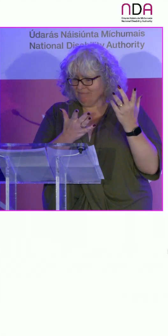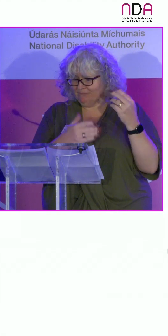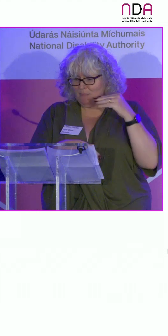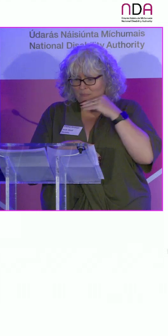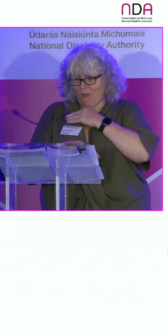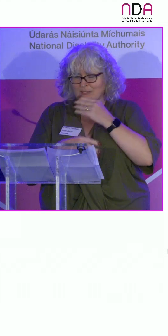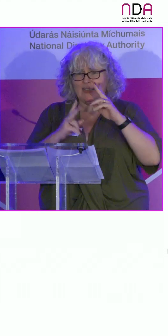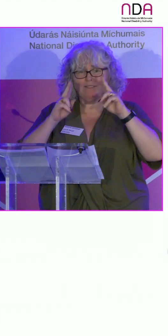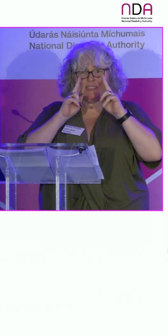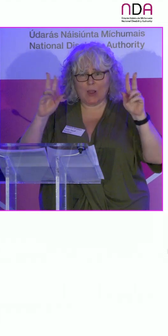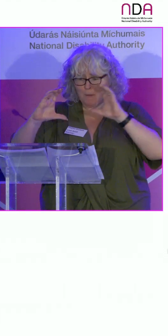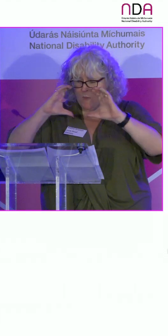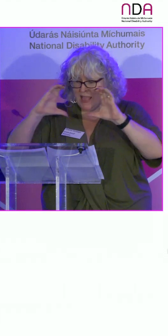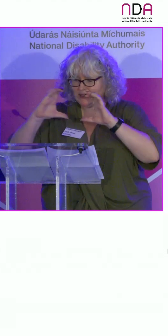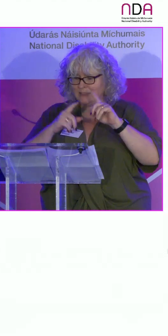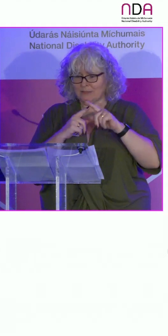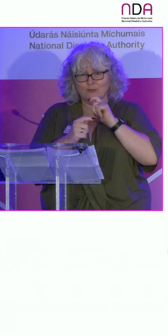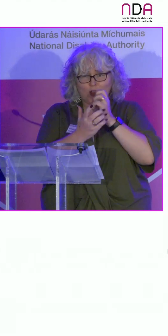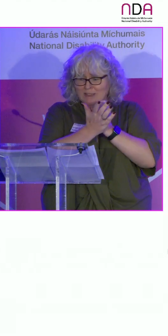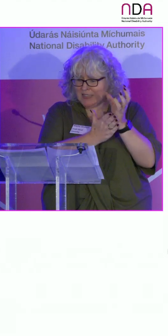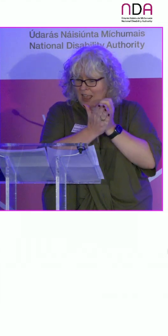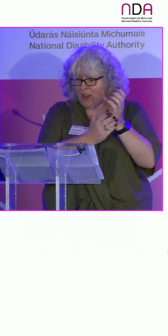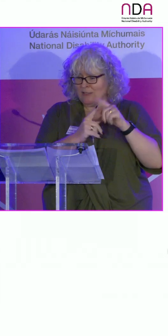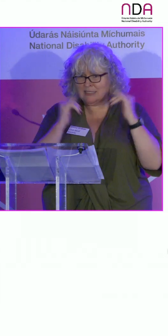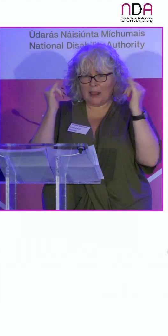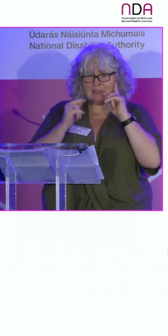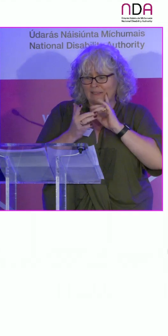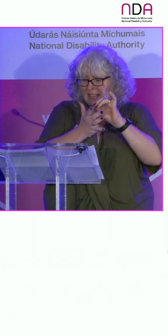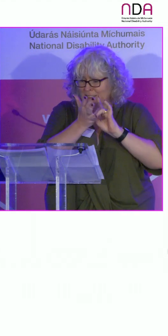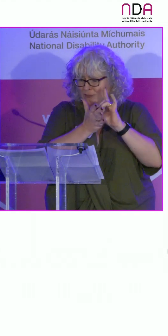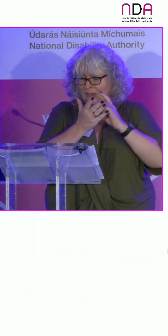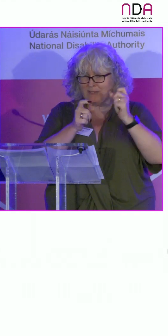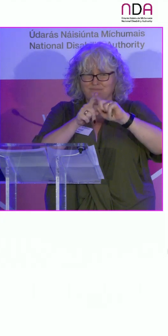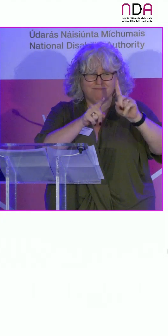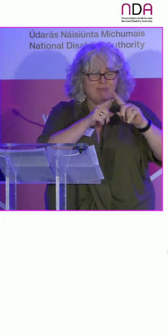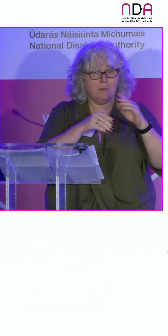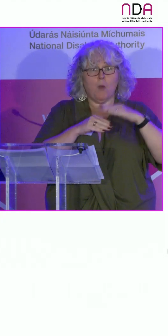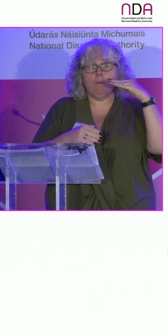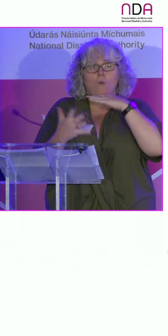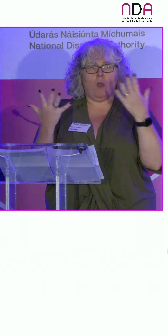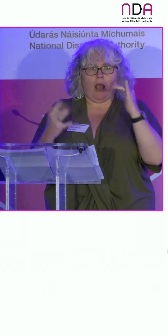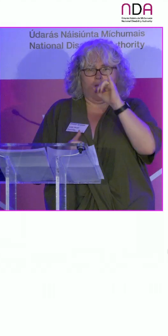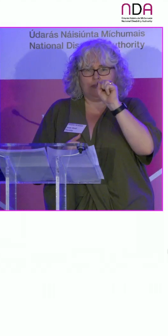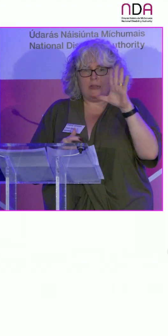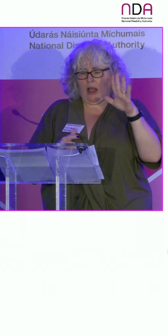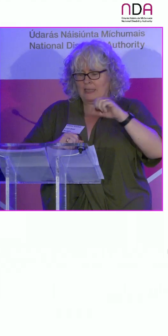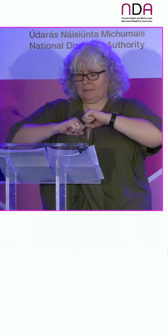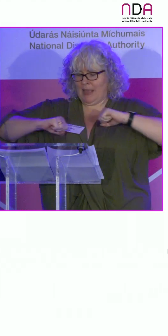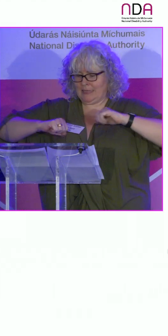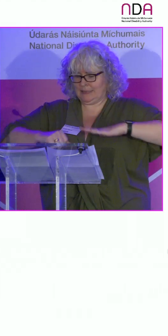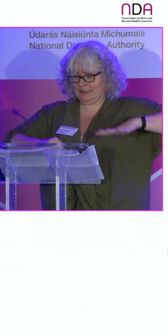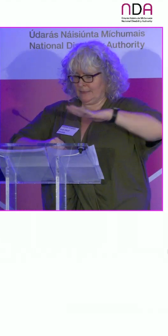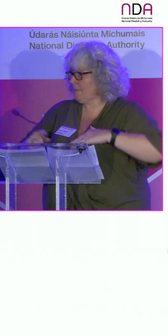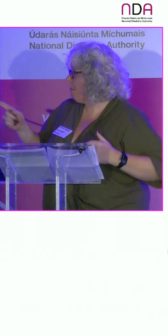traditions, what's important around our visual communication and our storytelling and history. And